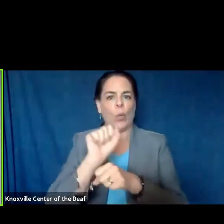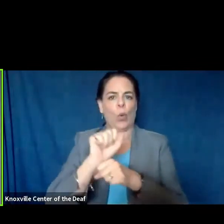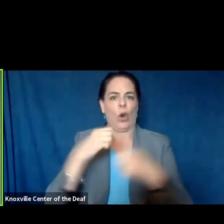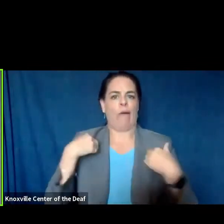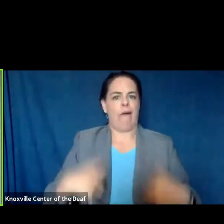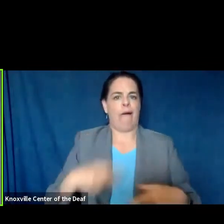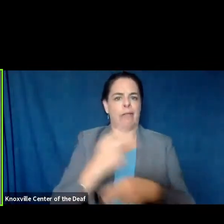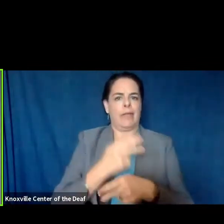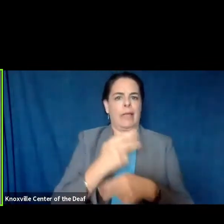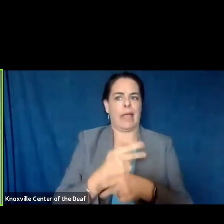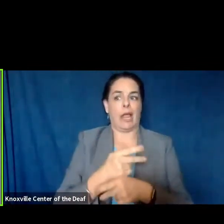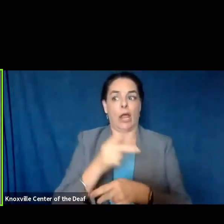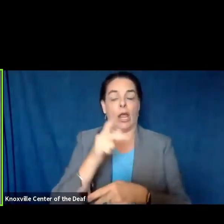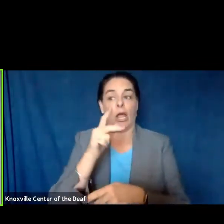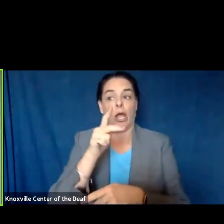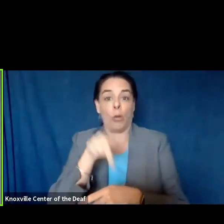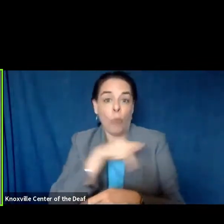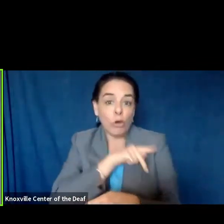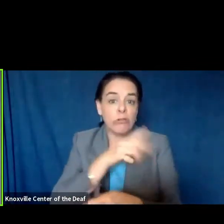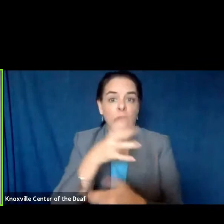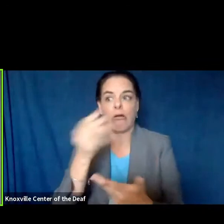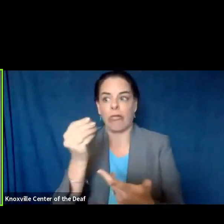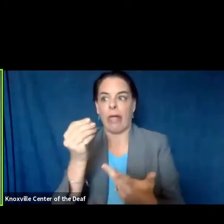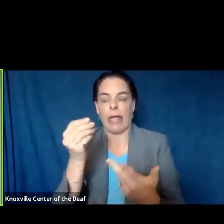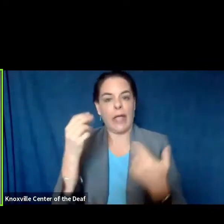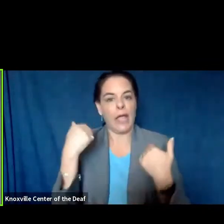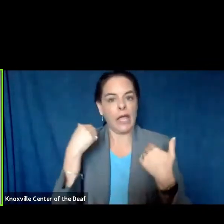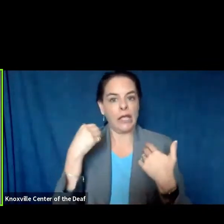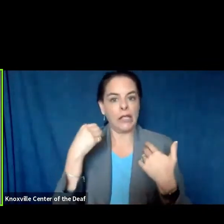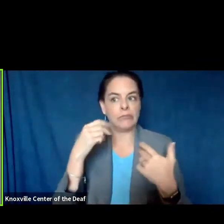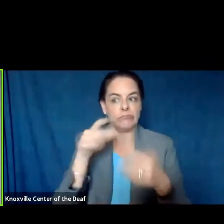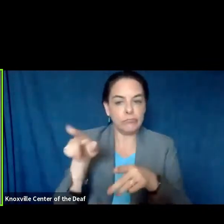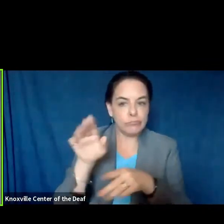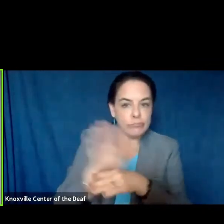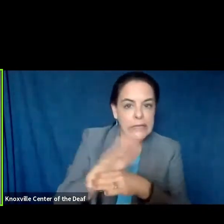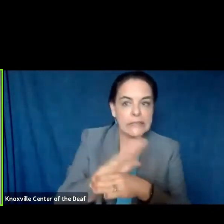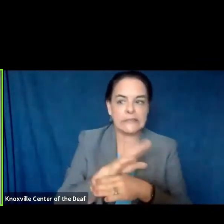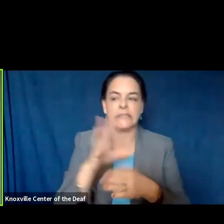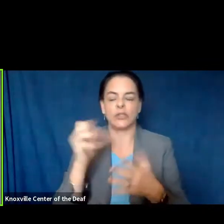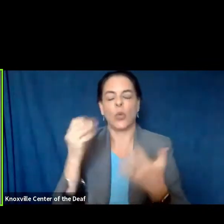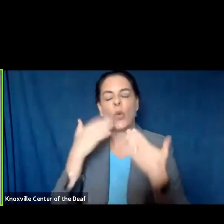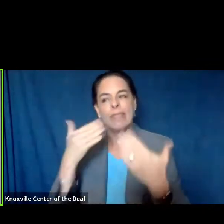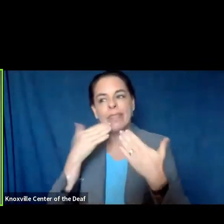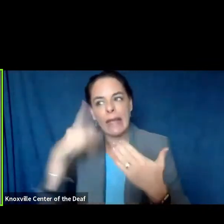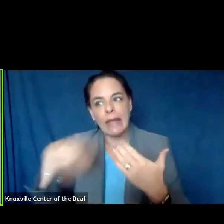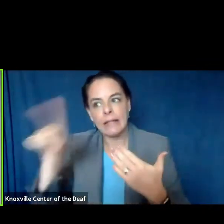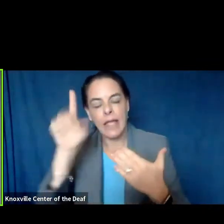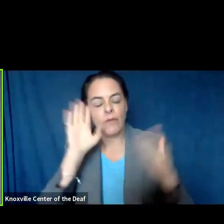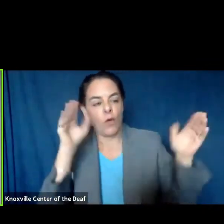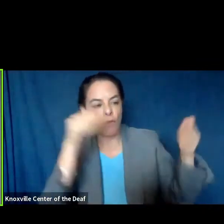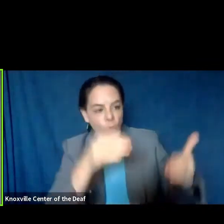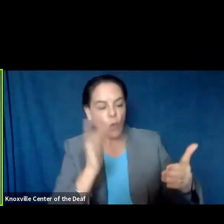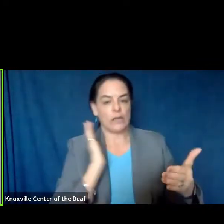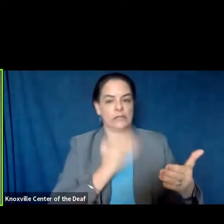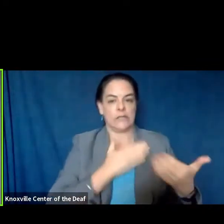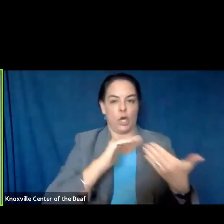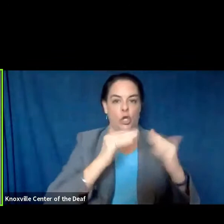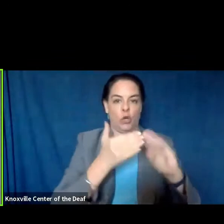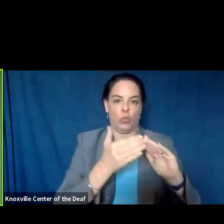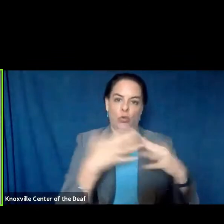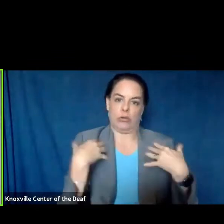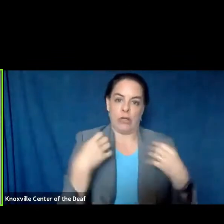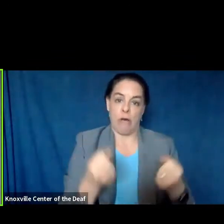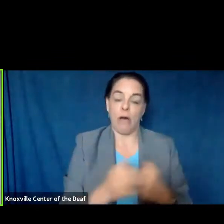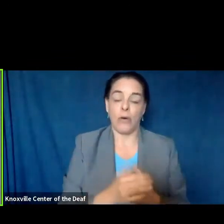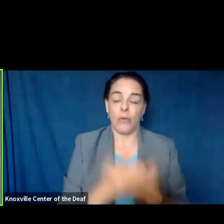to extend our gratitude to those healthcare heroes who focus on the well-being of our community. So thank you for all you're doing. Before we move